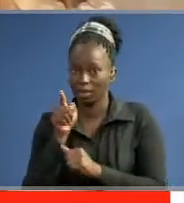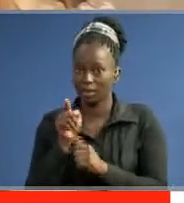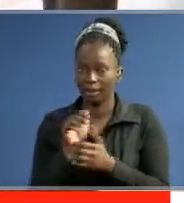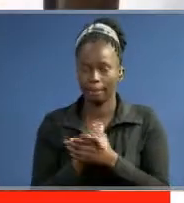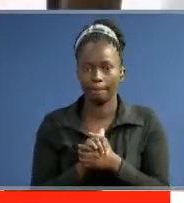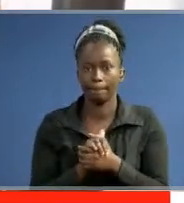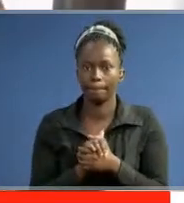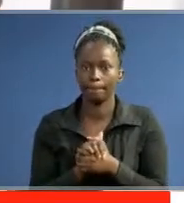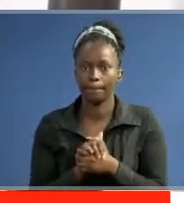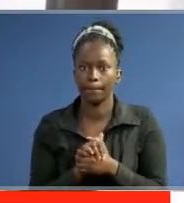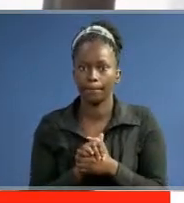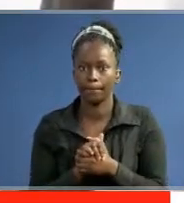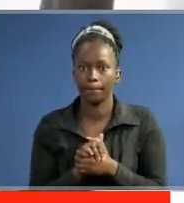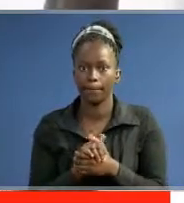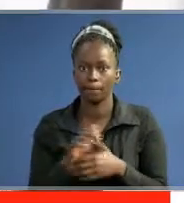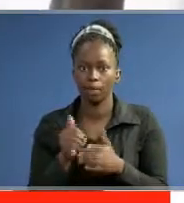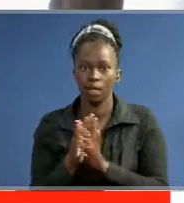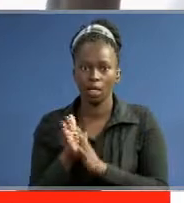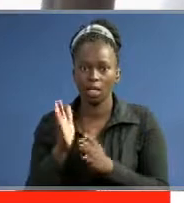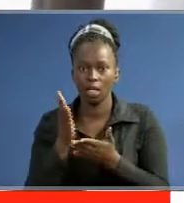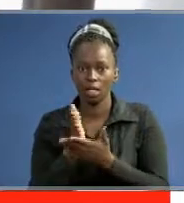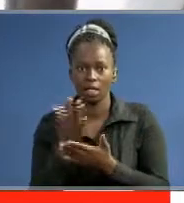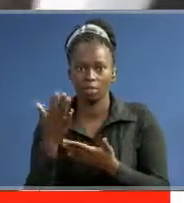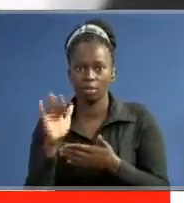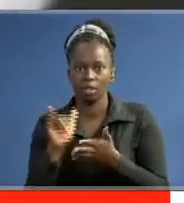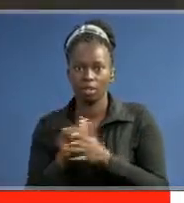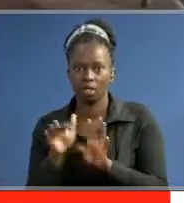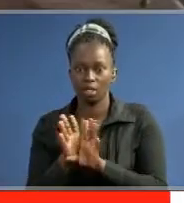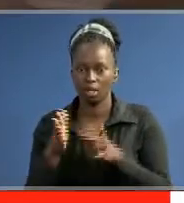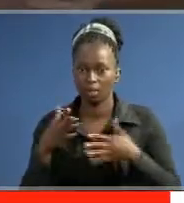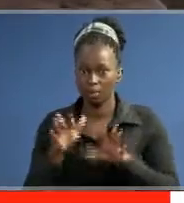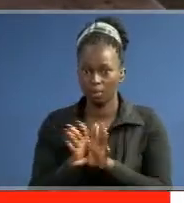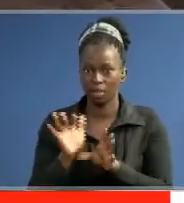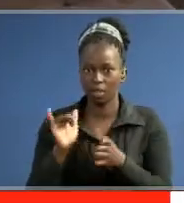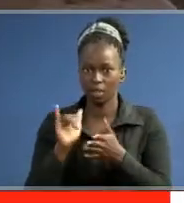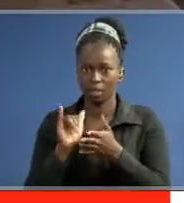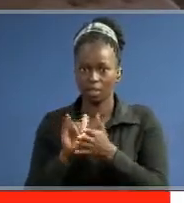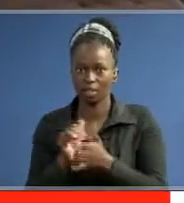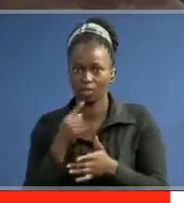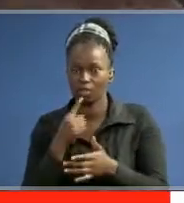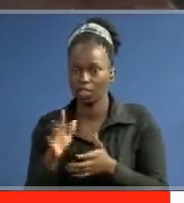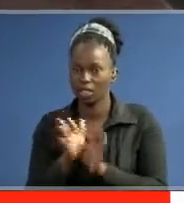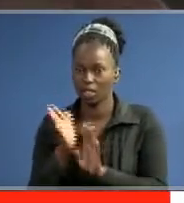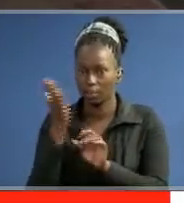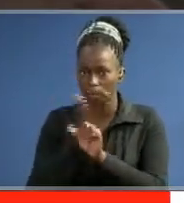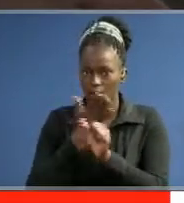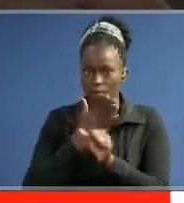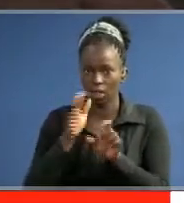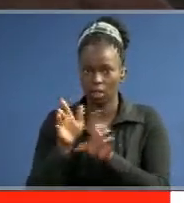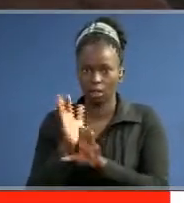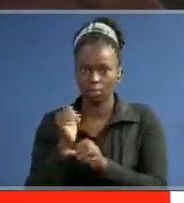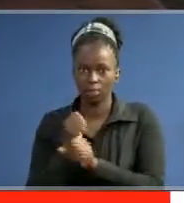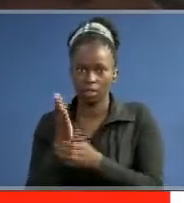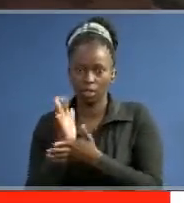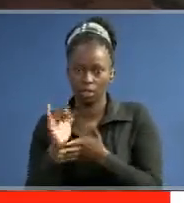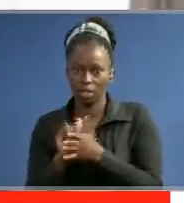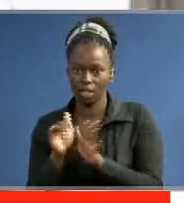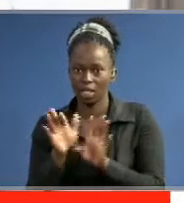uniform. Some of the people who have been affected by eating infected meat also had this to